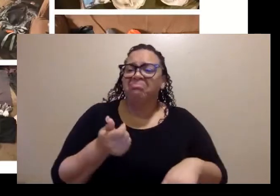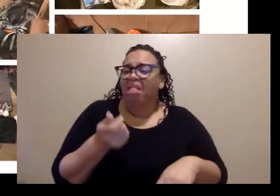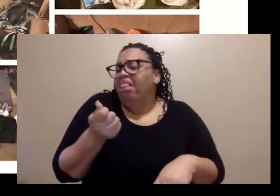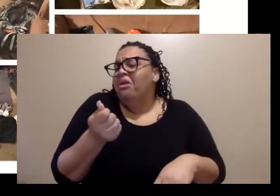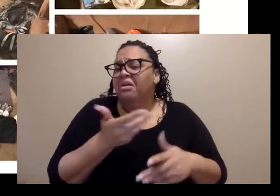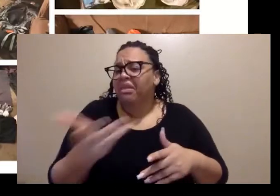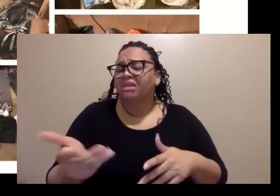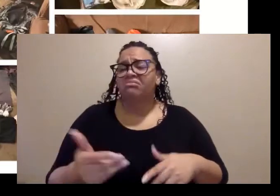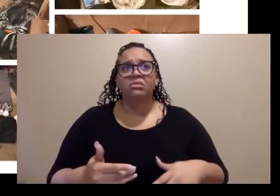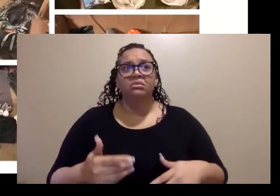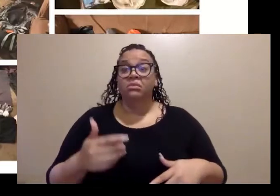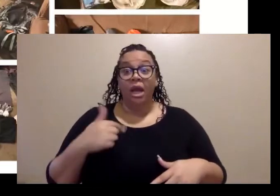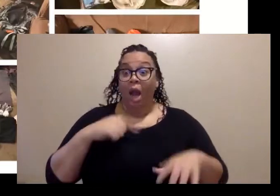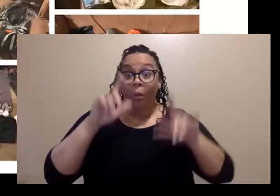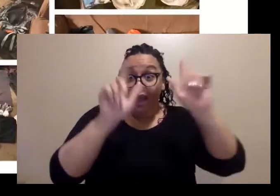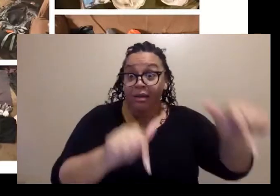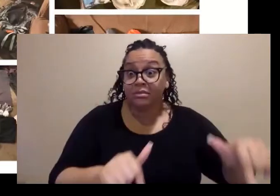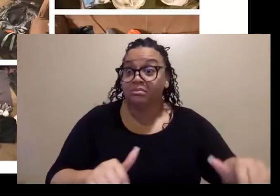sufficed it. It was fine.